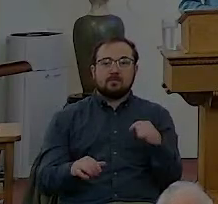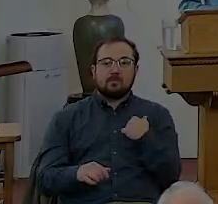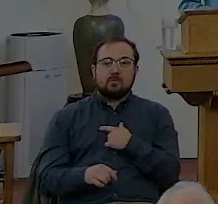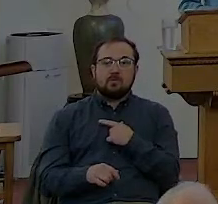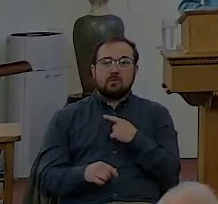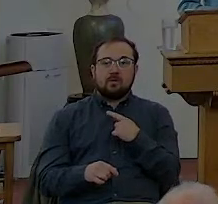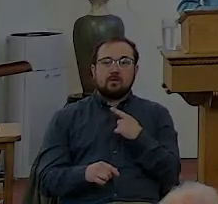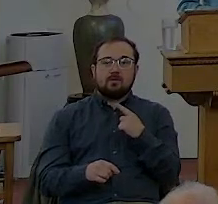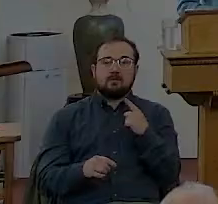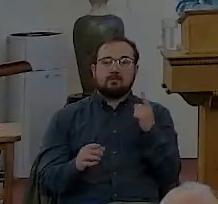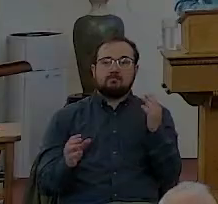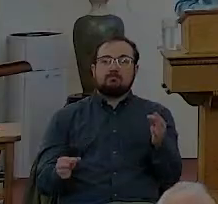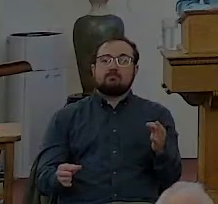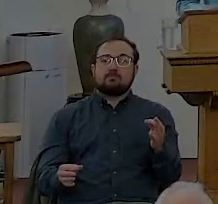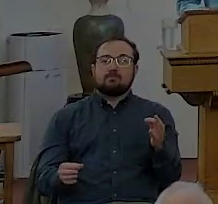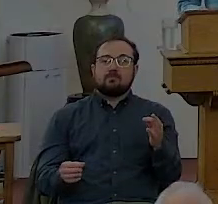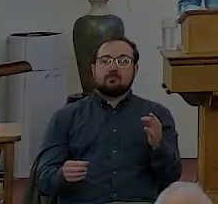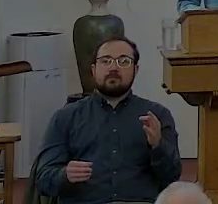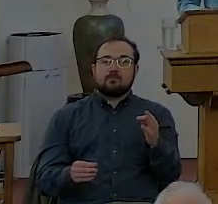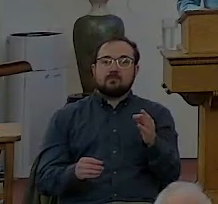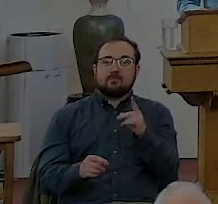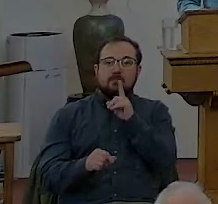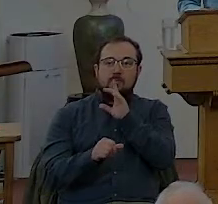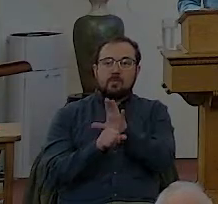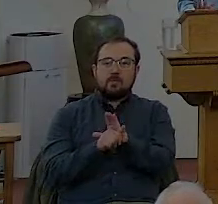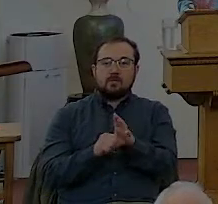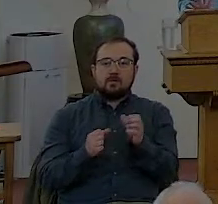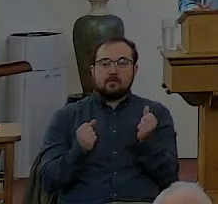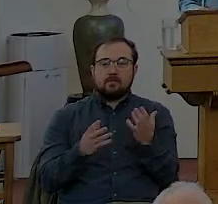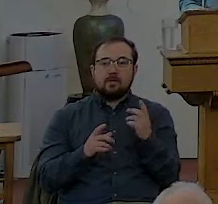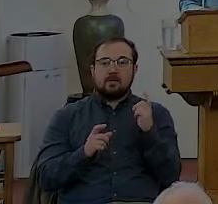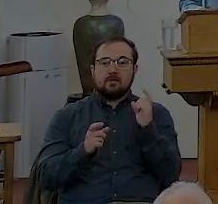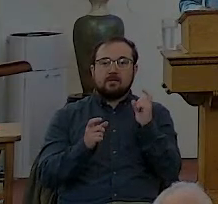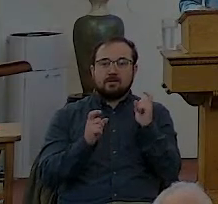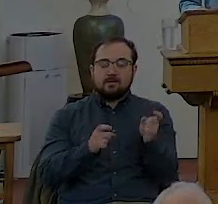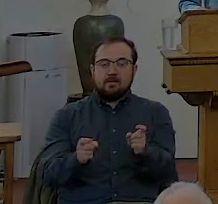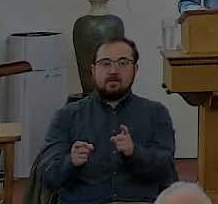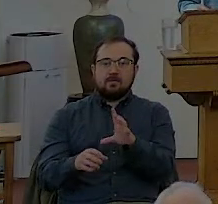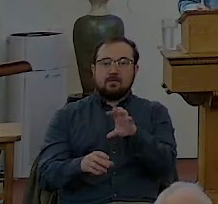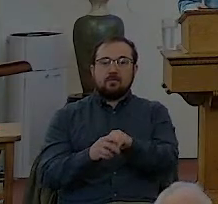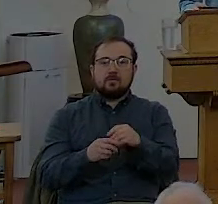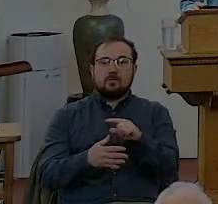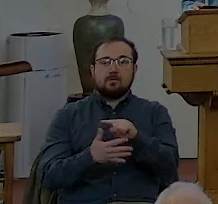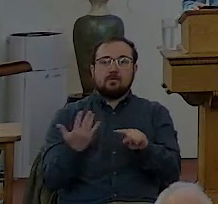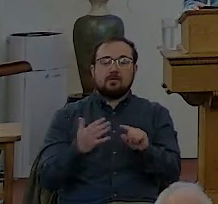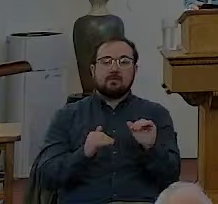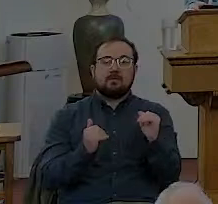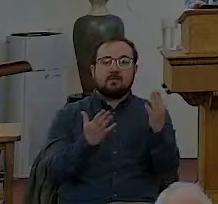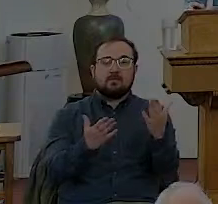we dedicate our many gifts, including these offerings.